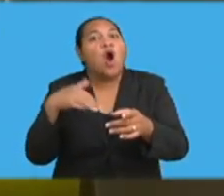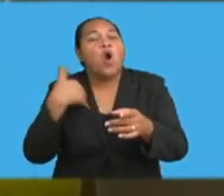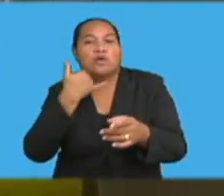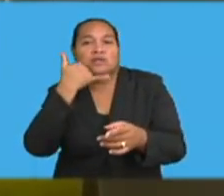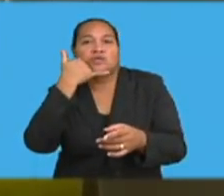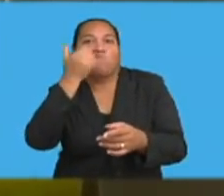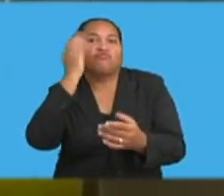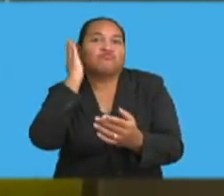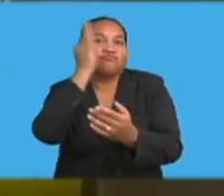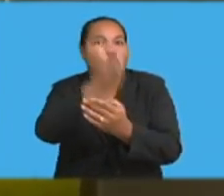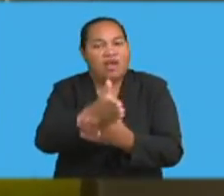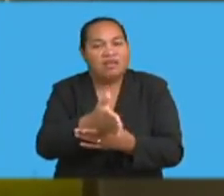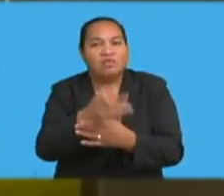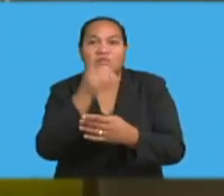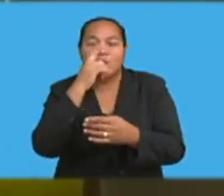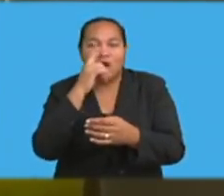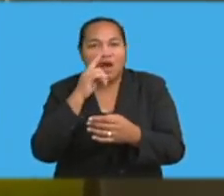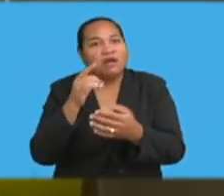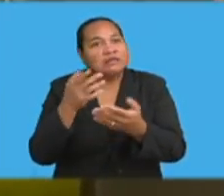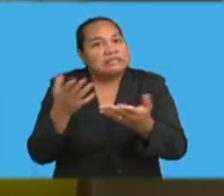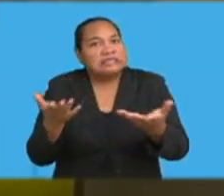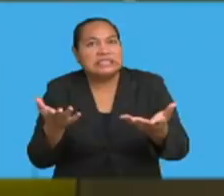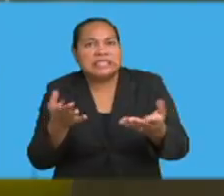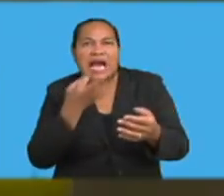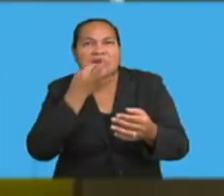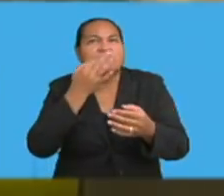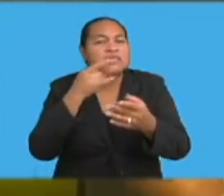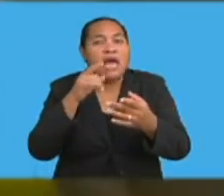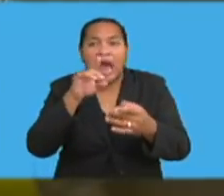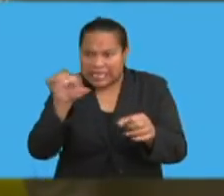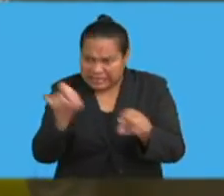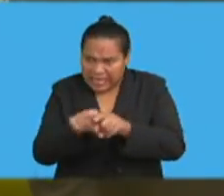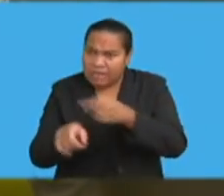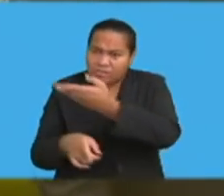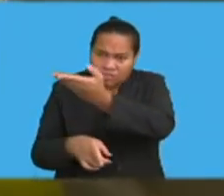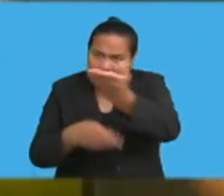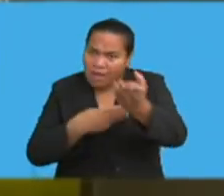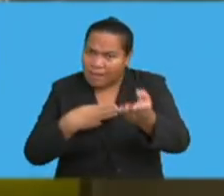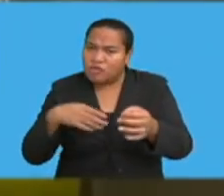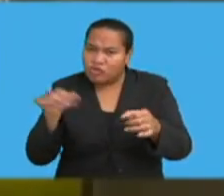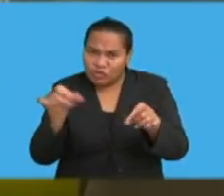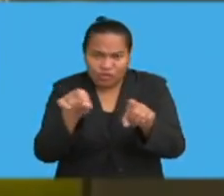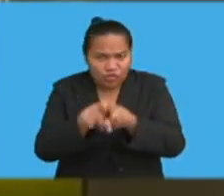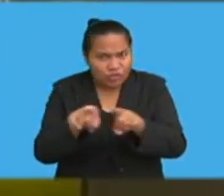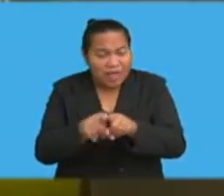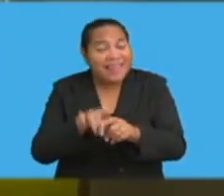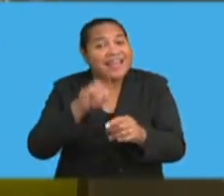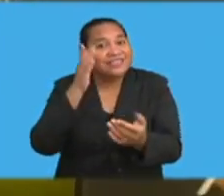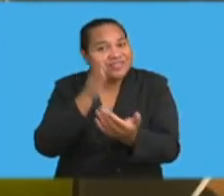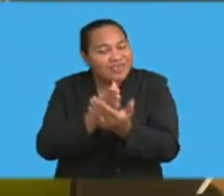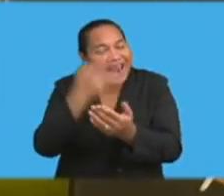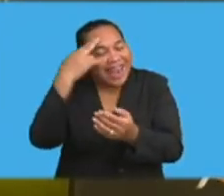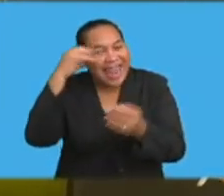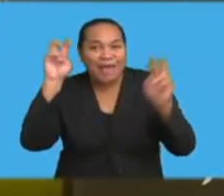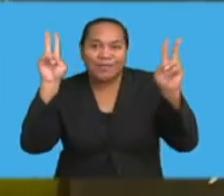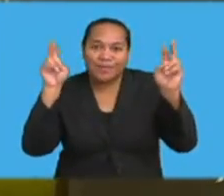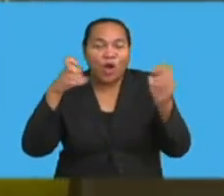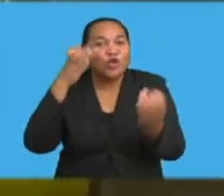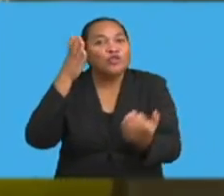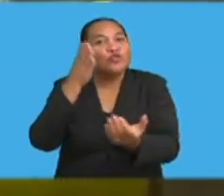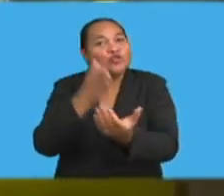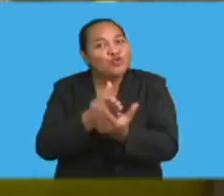calls whoever's in charge of that and gets the update. They could have done that too. That's what you call true Talanoa session, Honourable